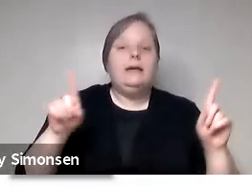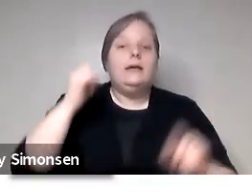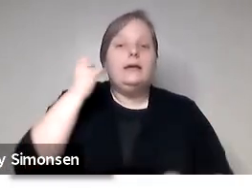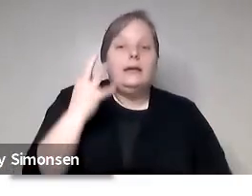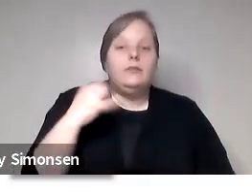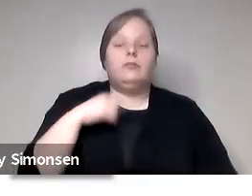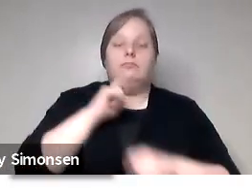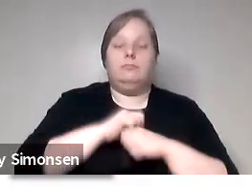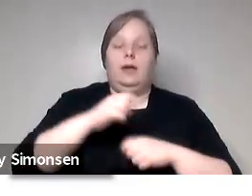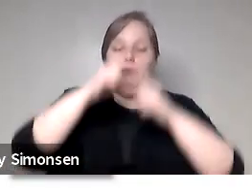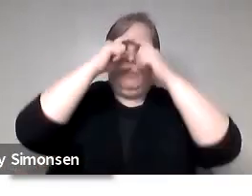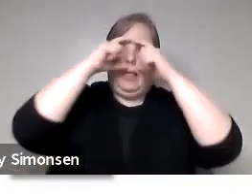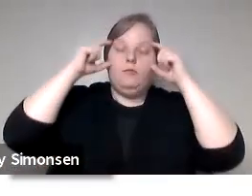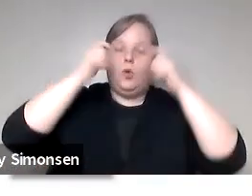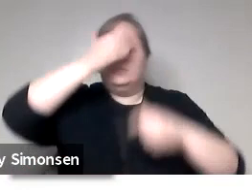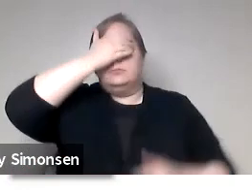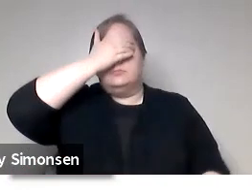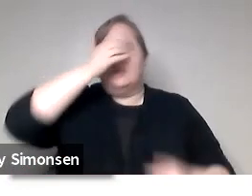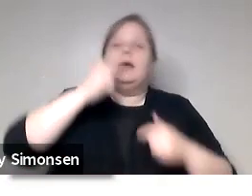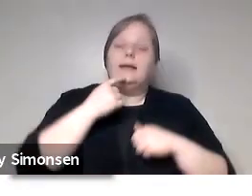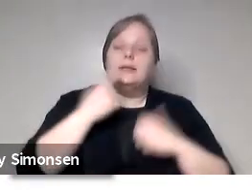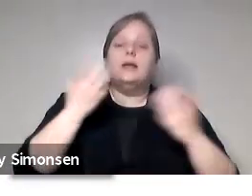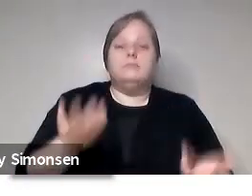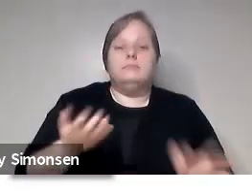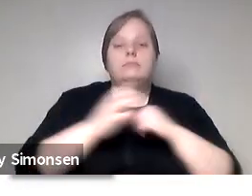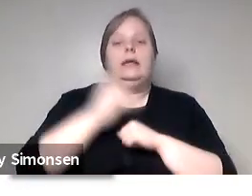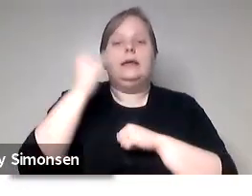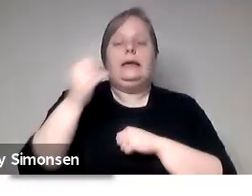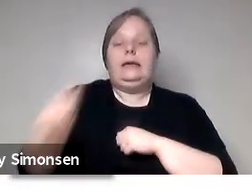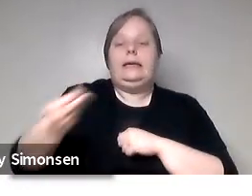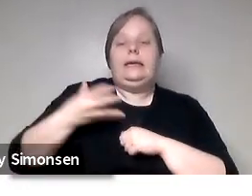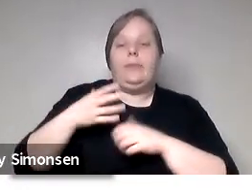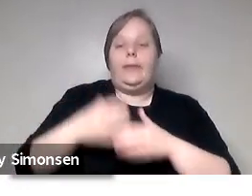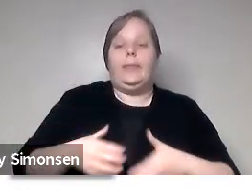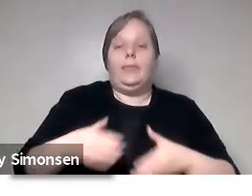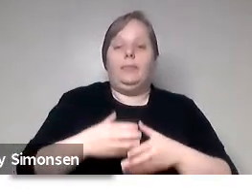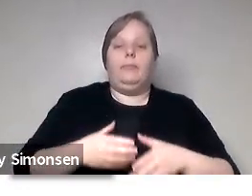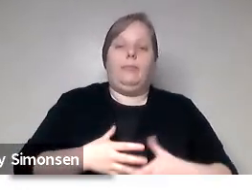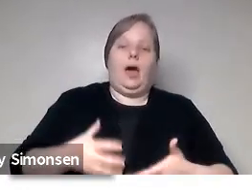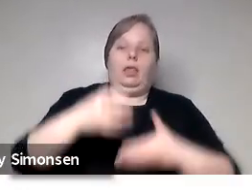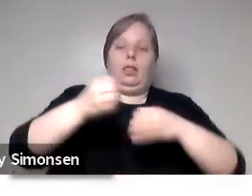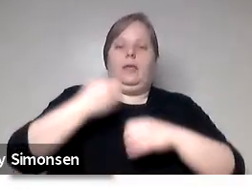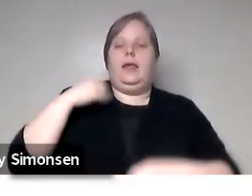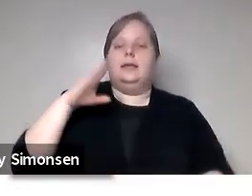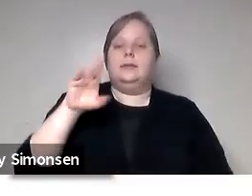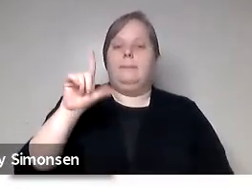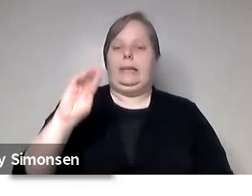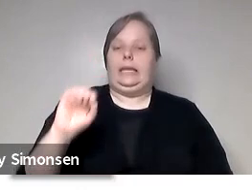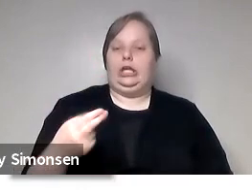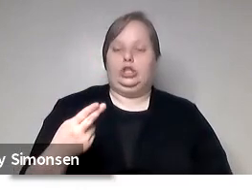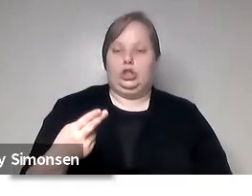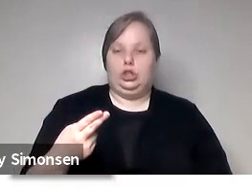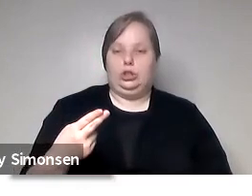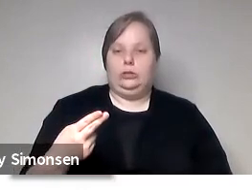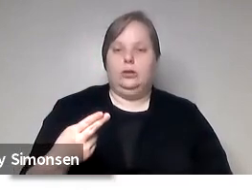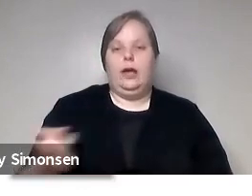blindfold on you and I were to say, hey, give me the bottle that has bleach in it, I'm pretty